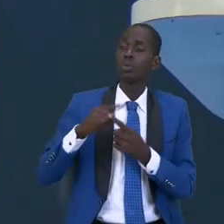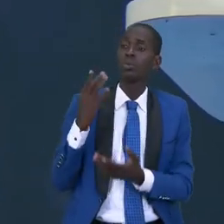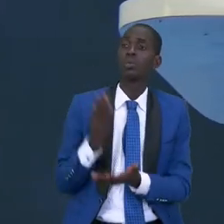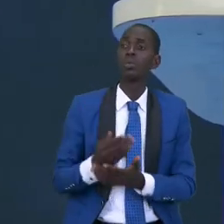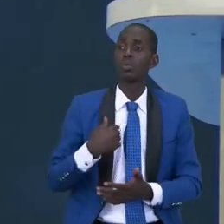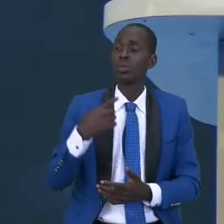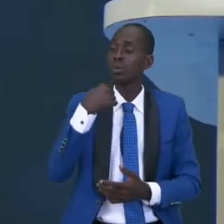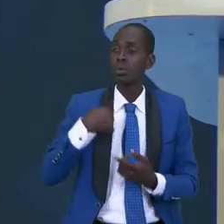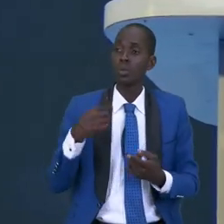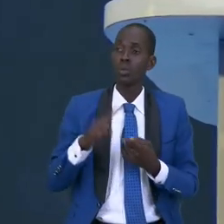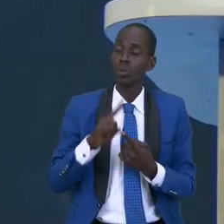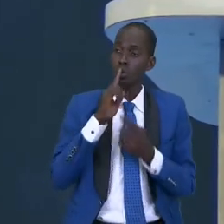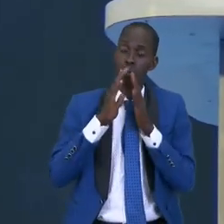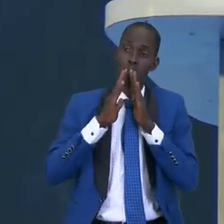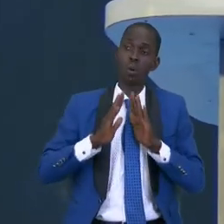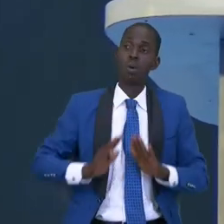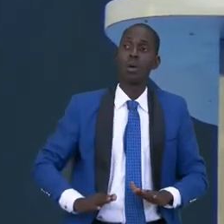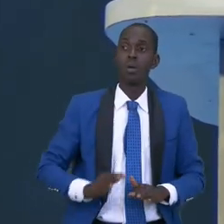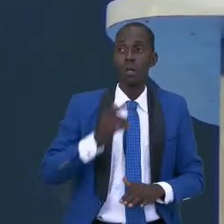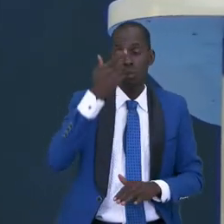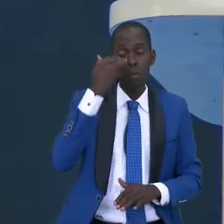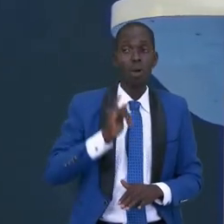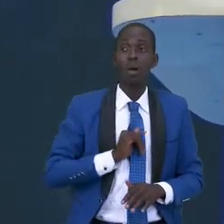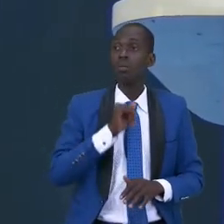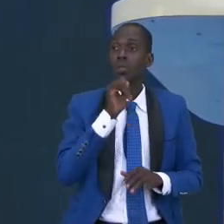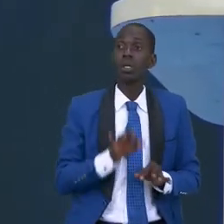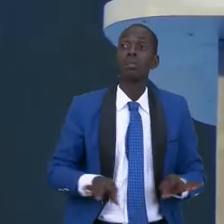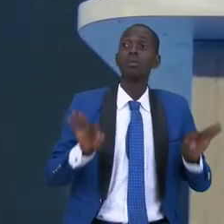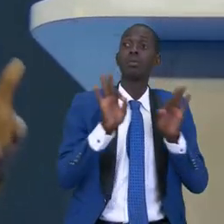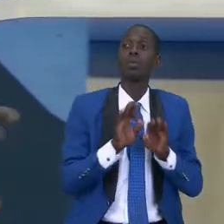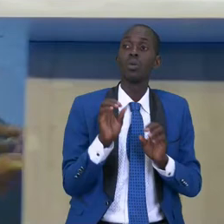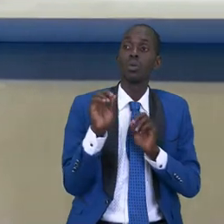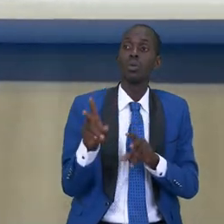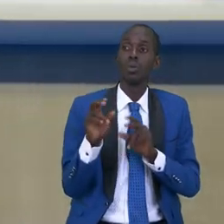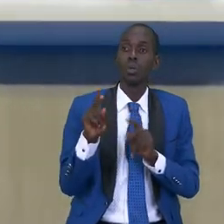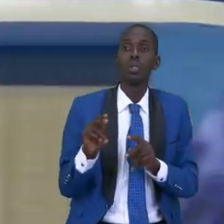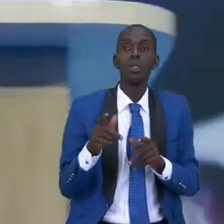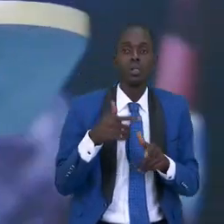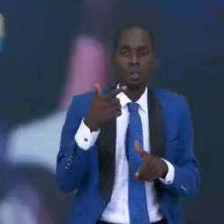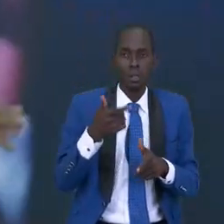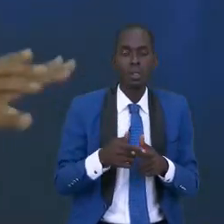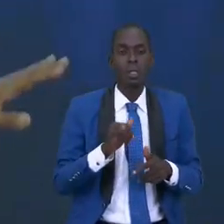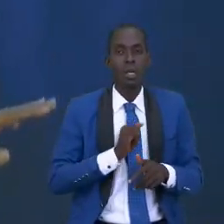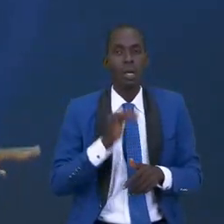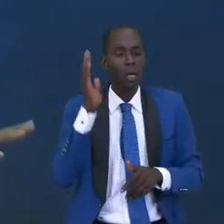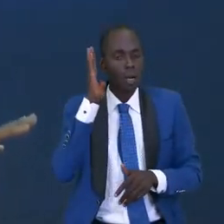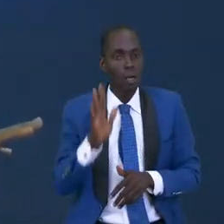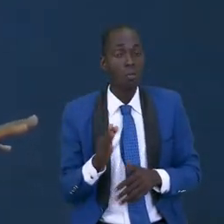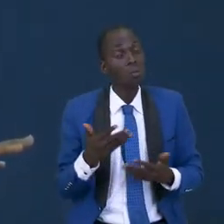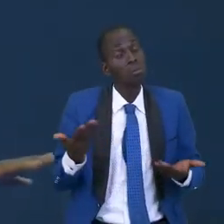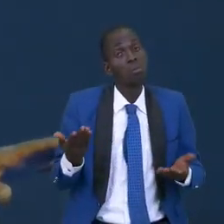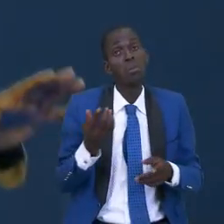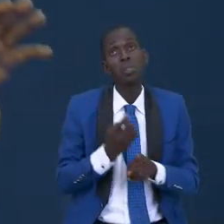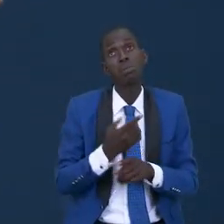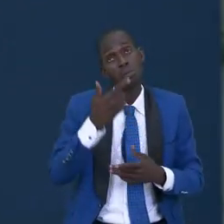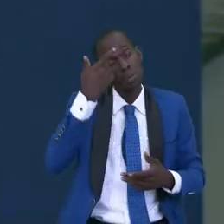me to keep quiet because I have no marriage. And then try to cook out something. Even though I'm